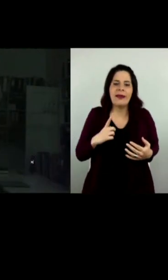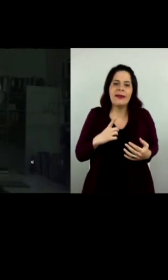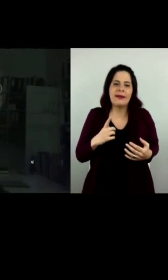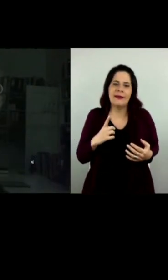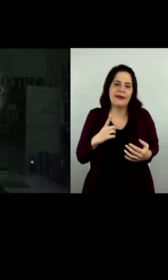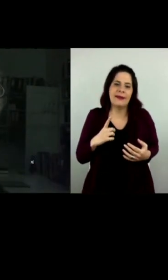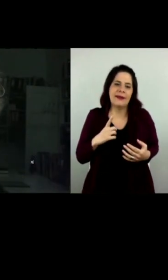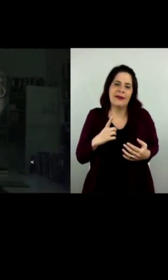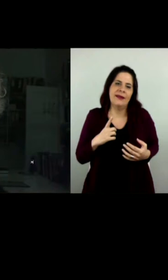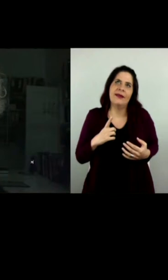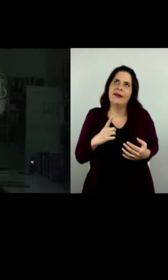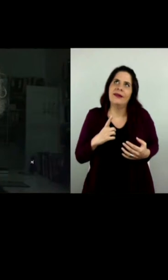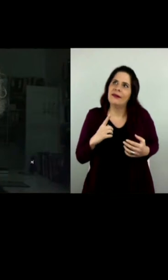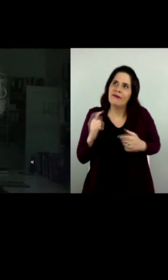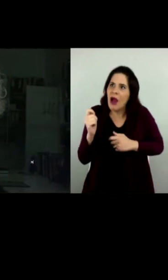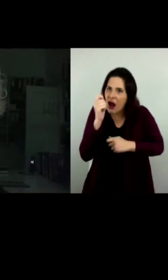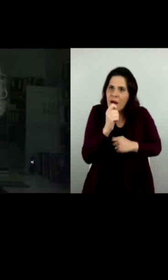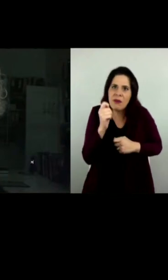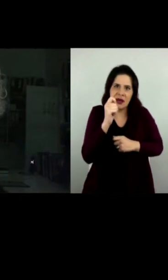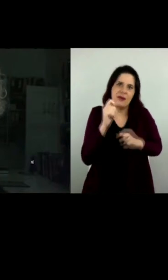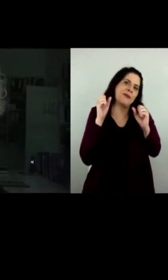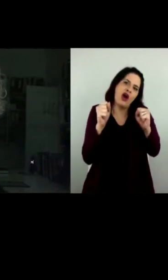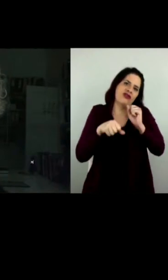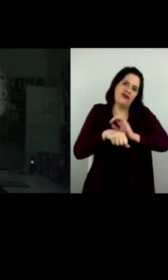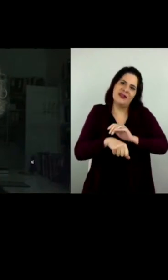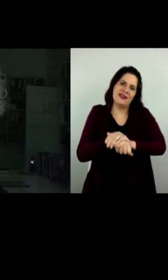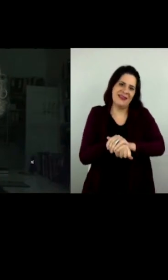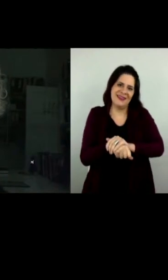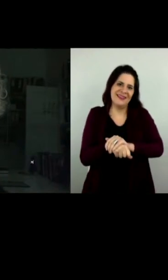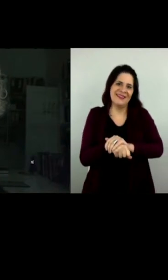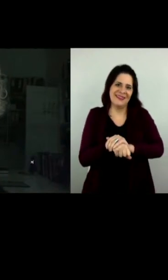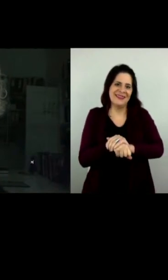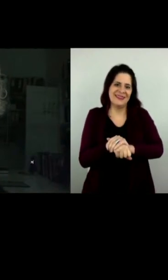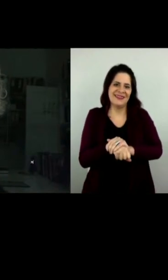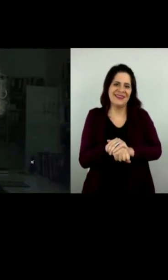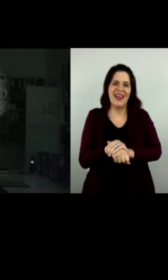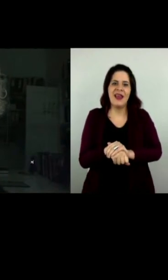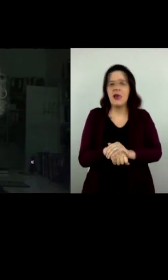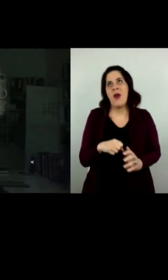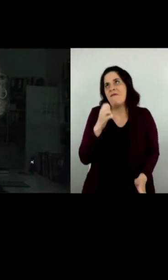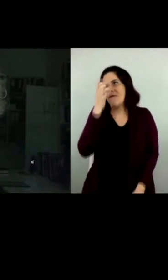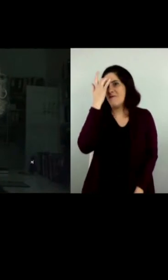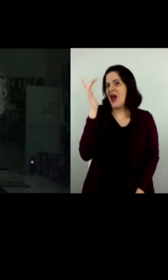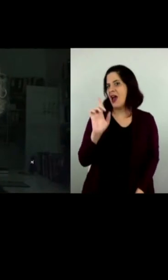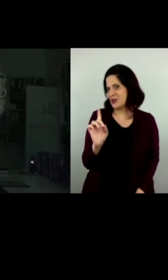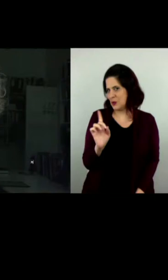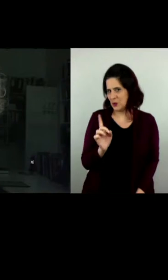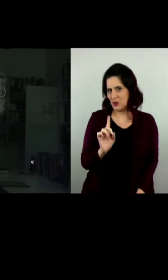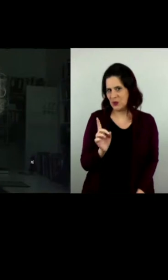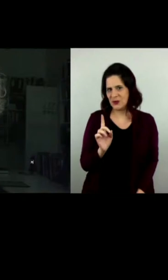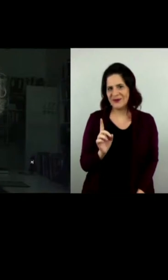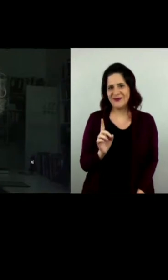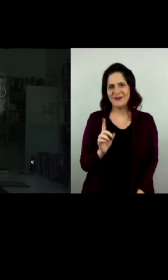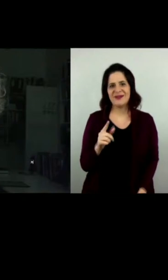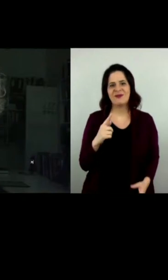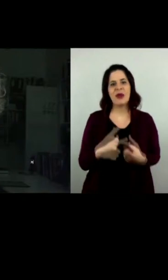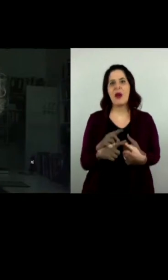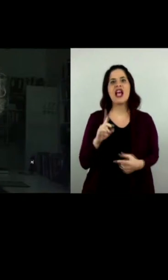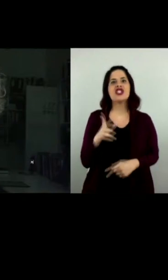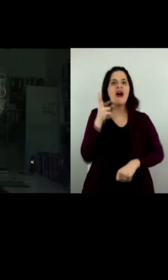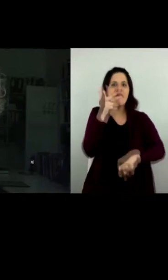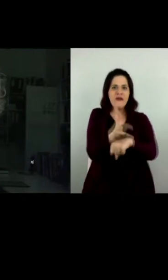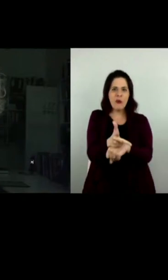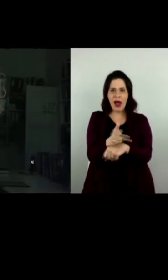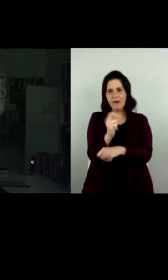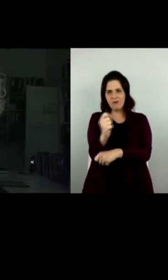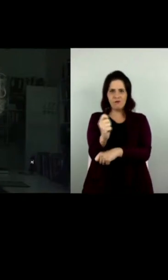and trying to, and it's not that easy, because it's not enough to shoot. You need to